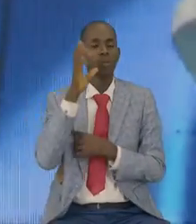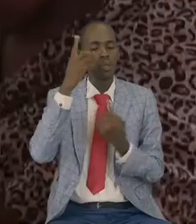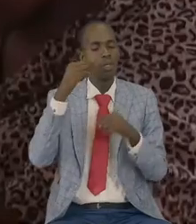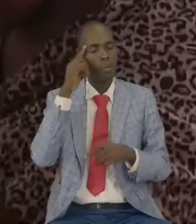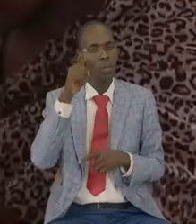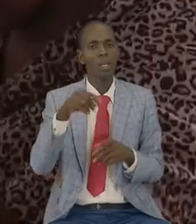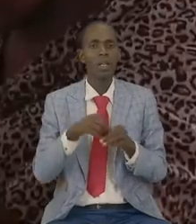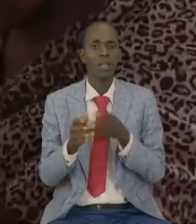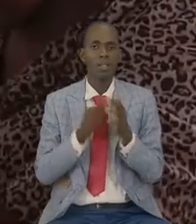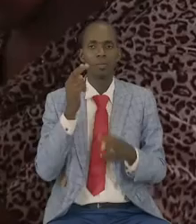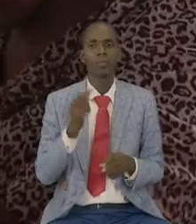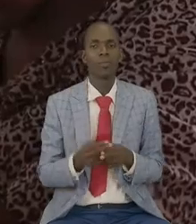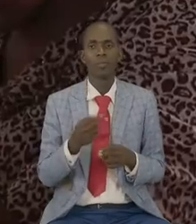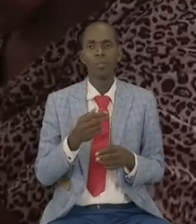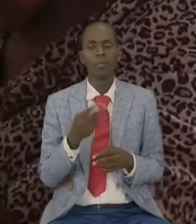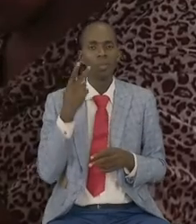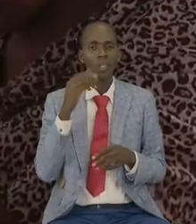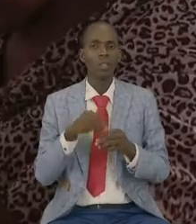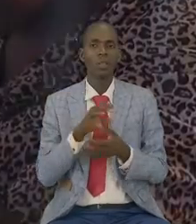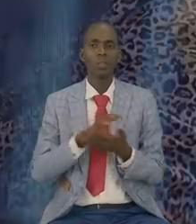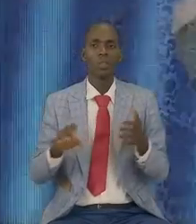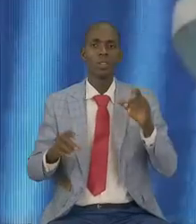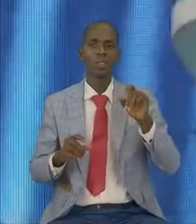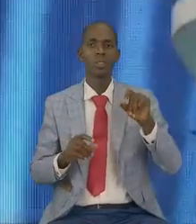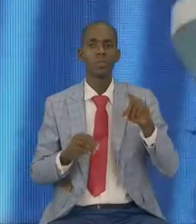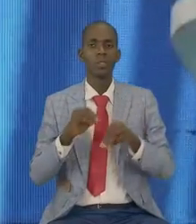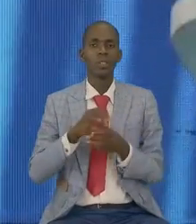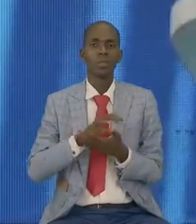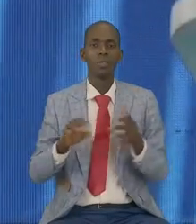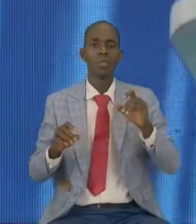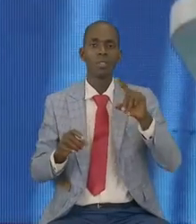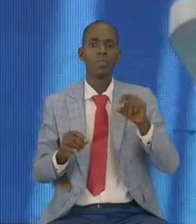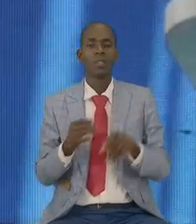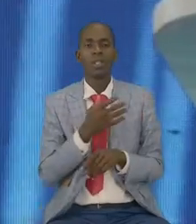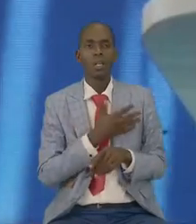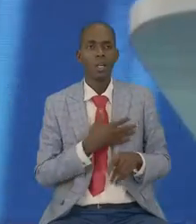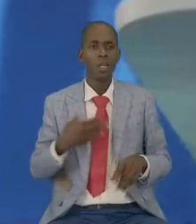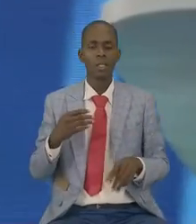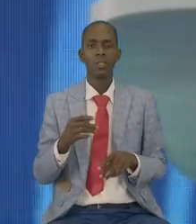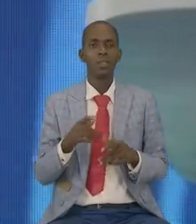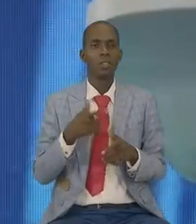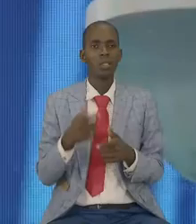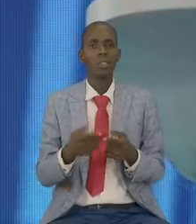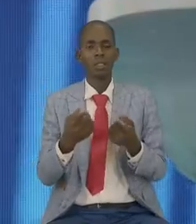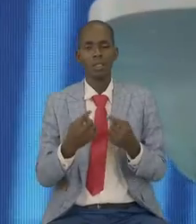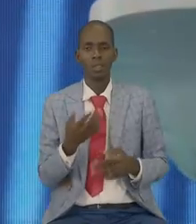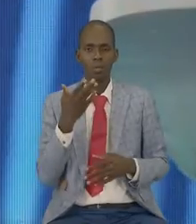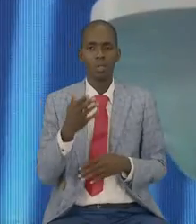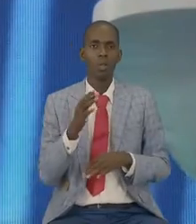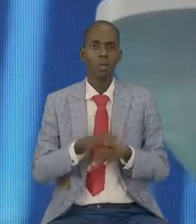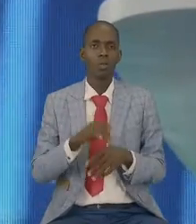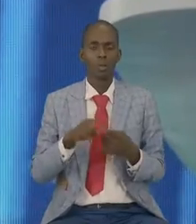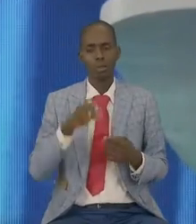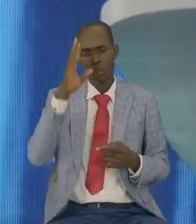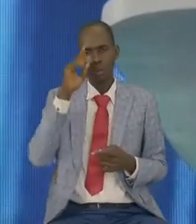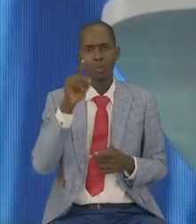you. Yeah. Look at verse 11 there, in verse 11, and it says, then came there